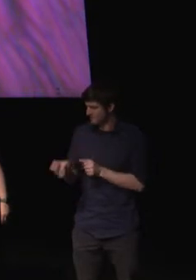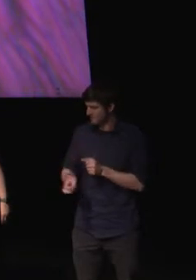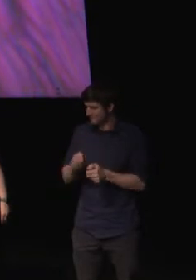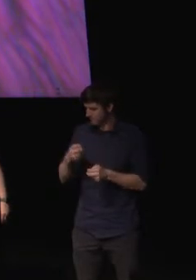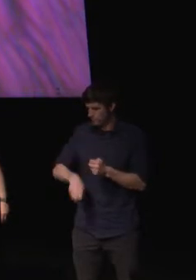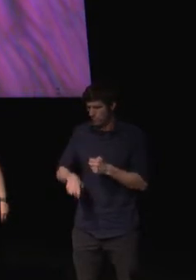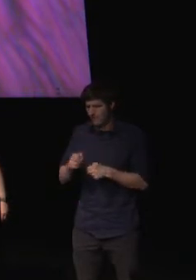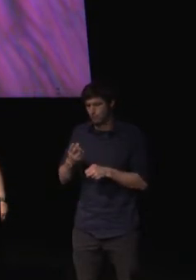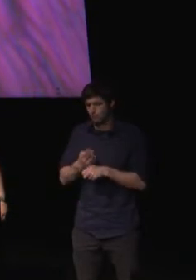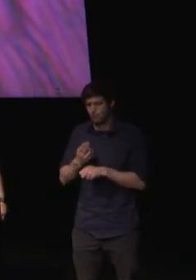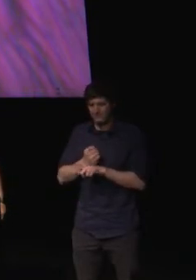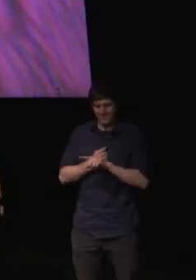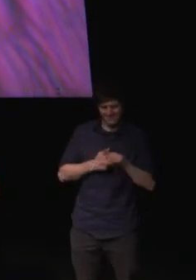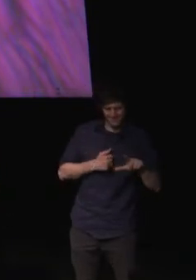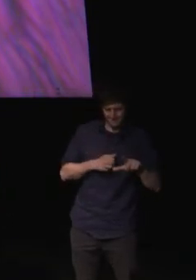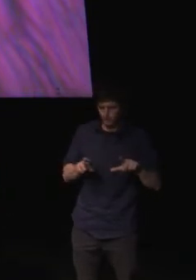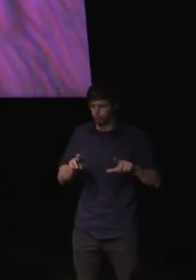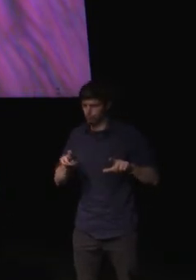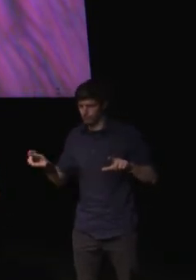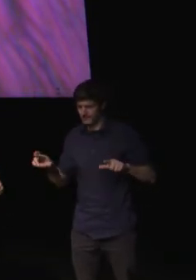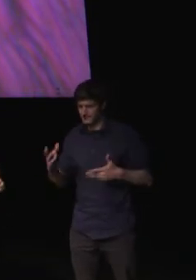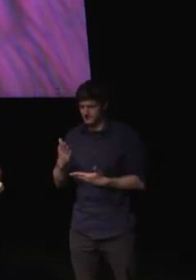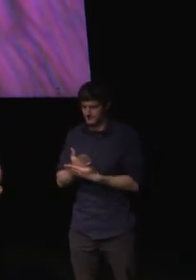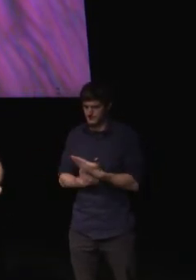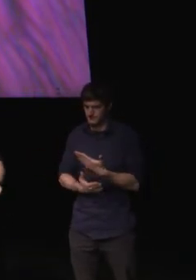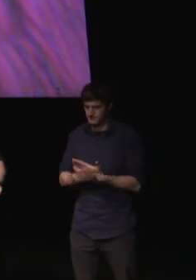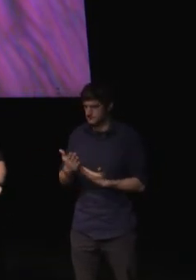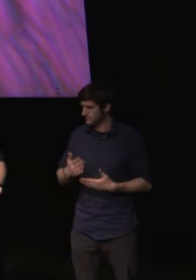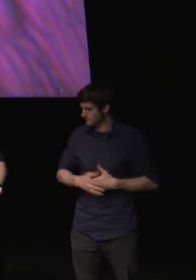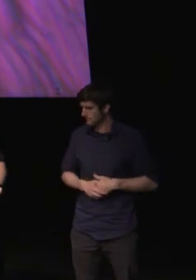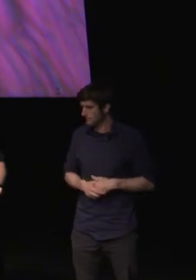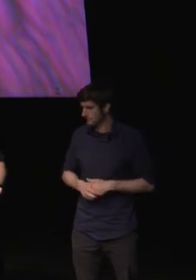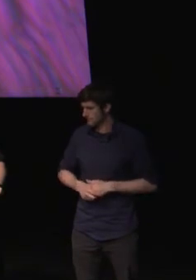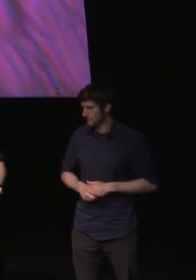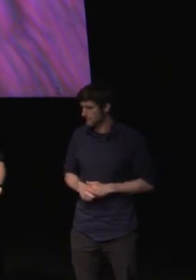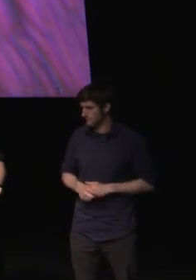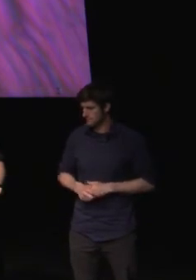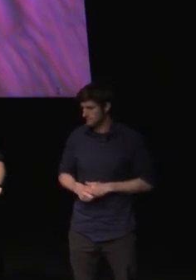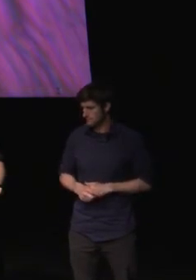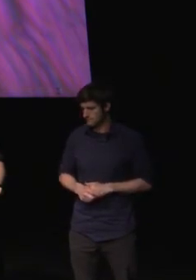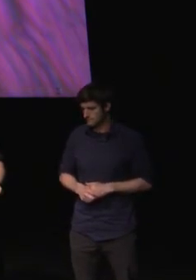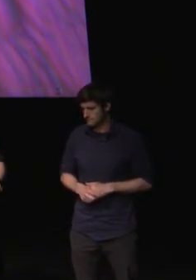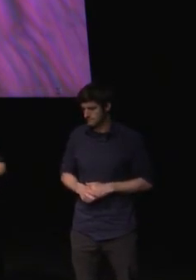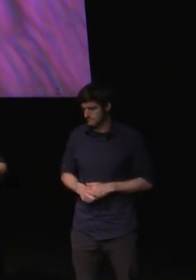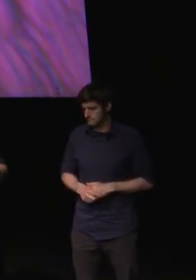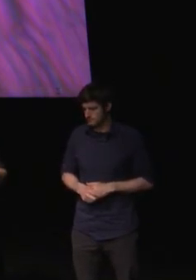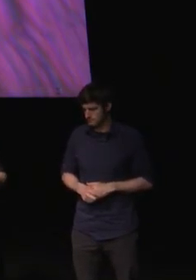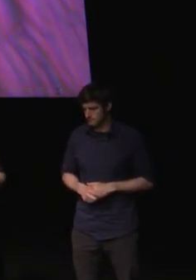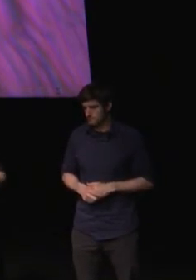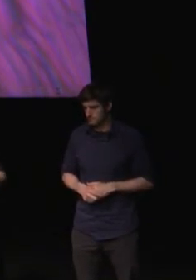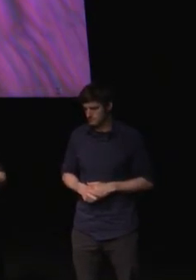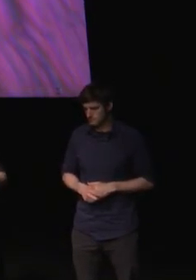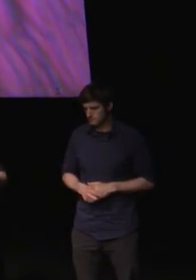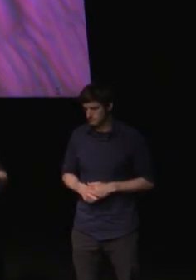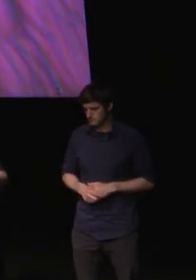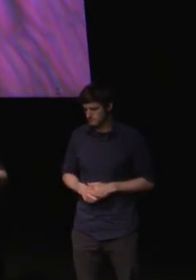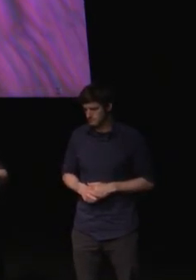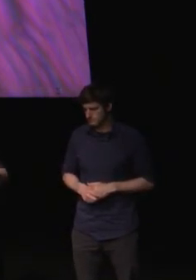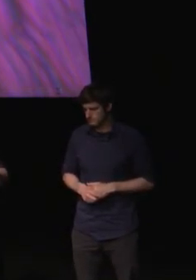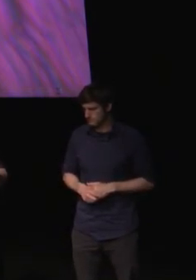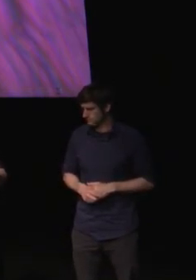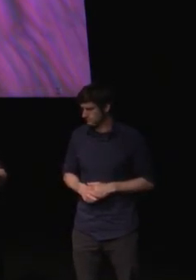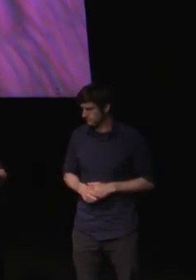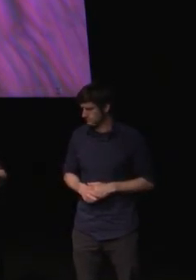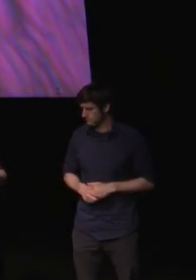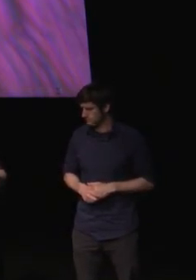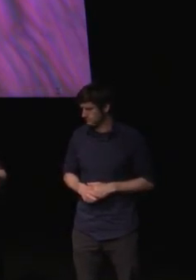hands. All right, you can see this is kind of what the screen looks like. To note also, the cool thing about